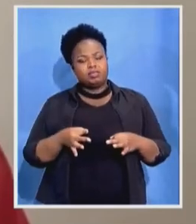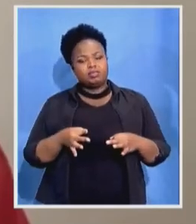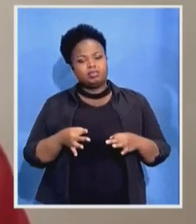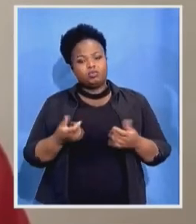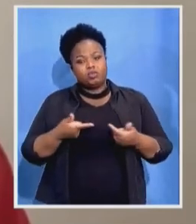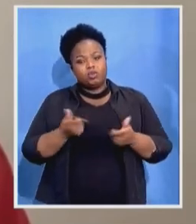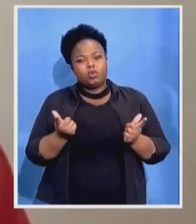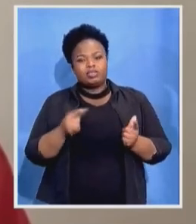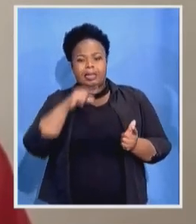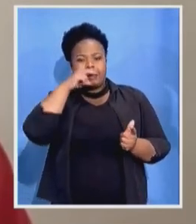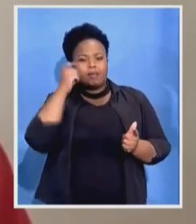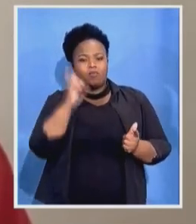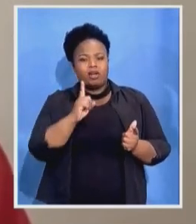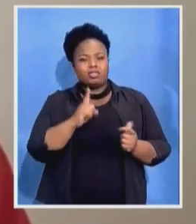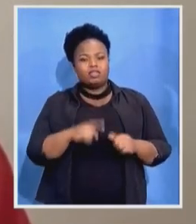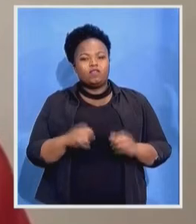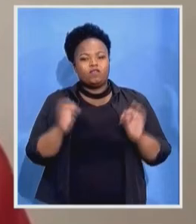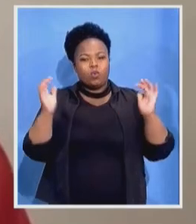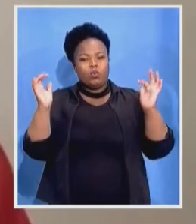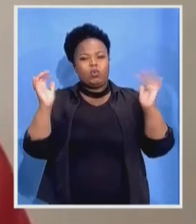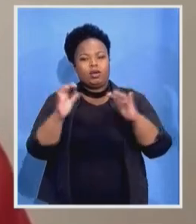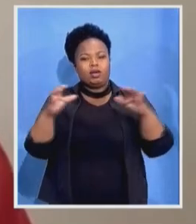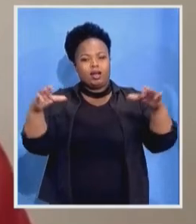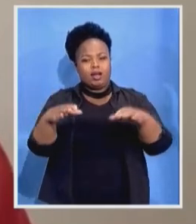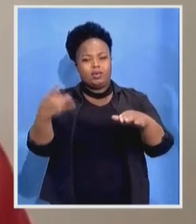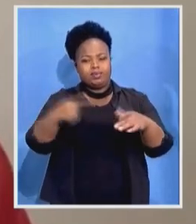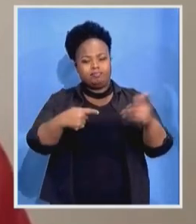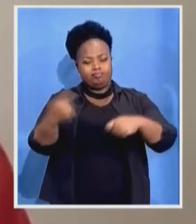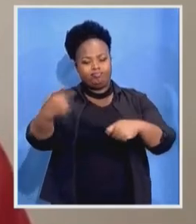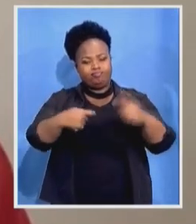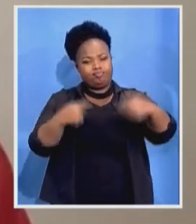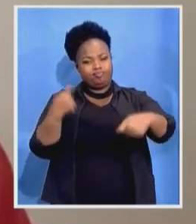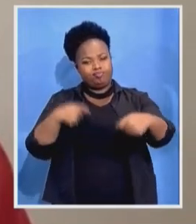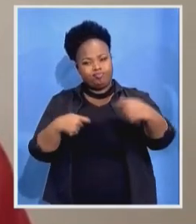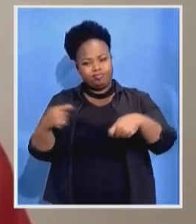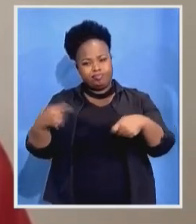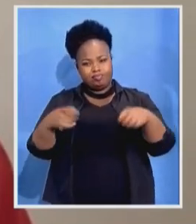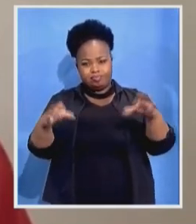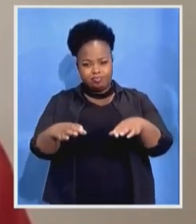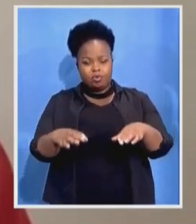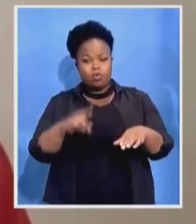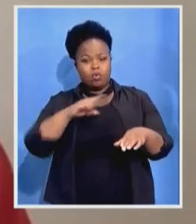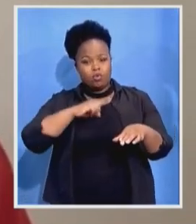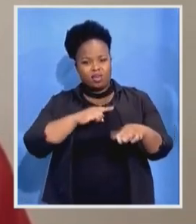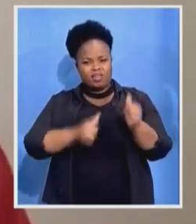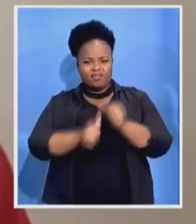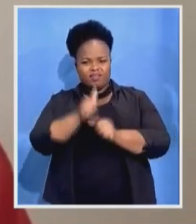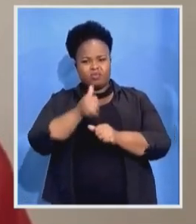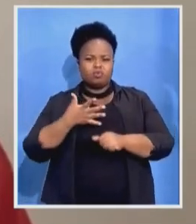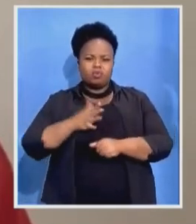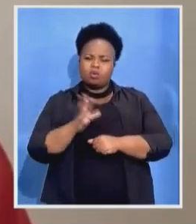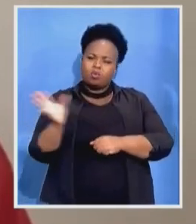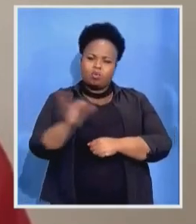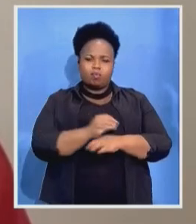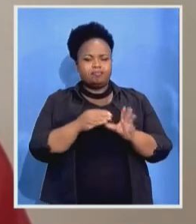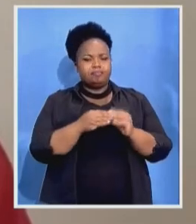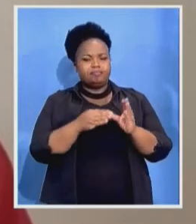words, in the first instance, we are mobilizing all the members of the SACP who are able to